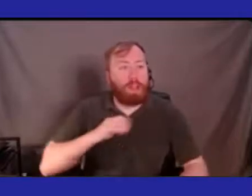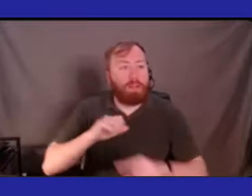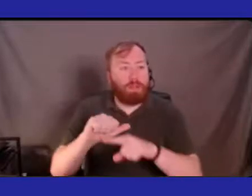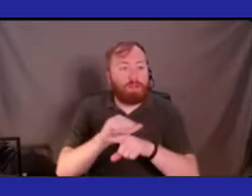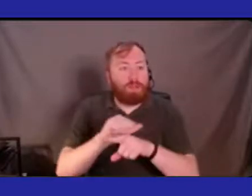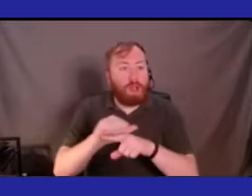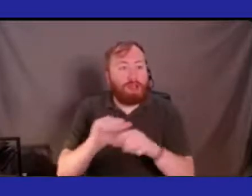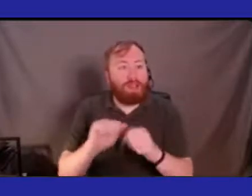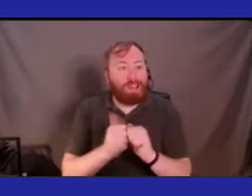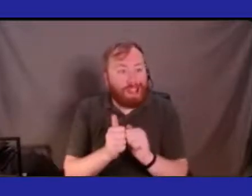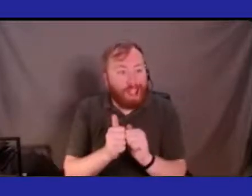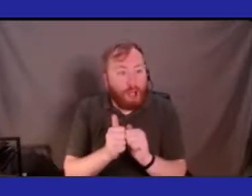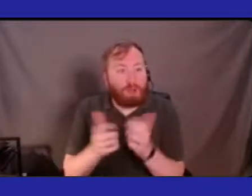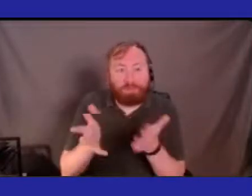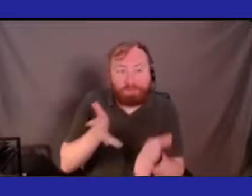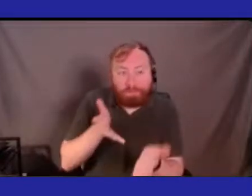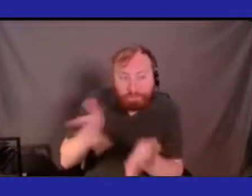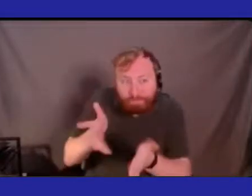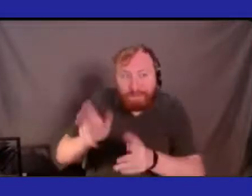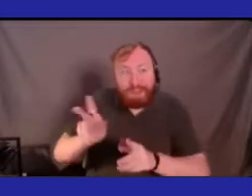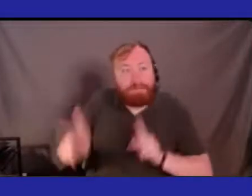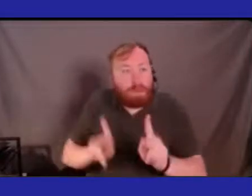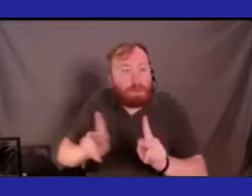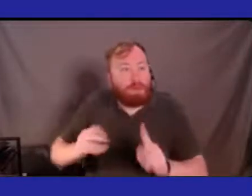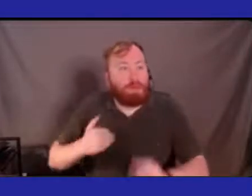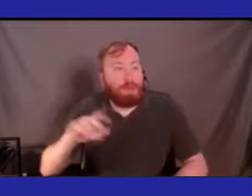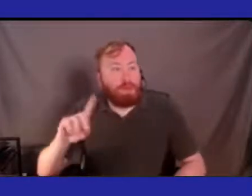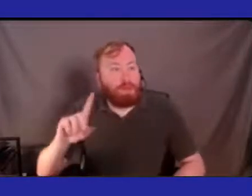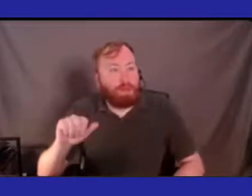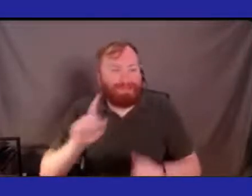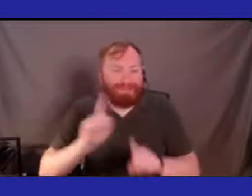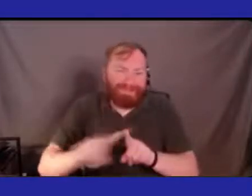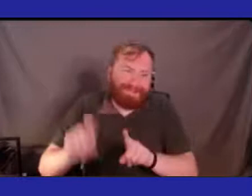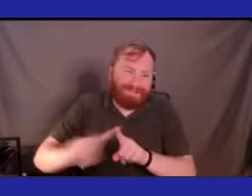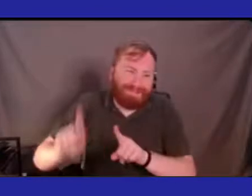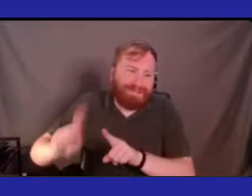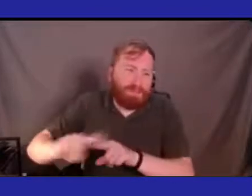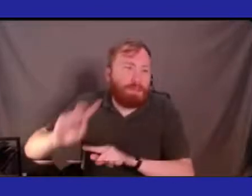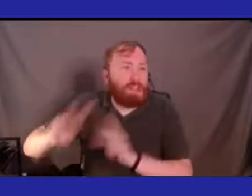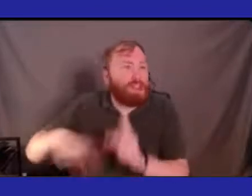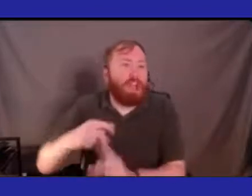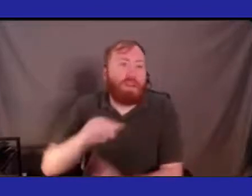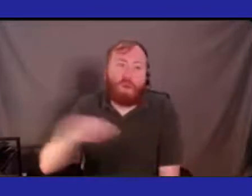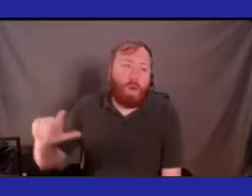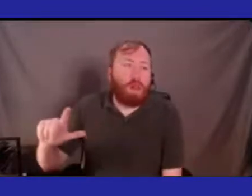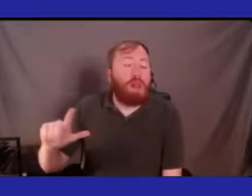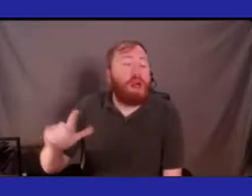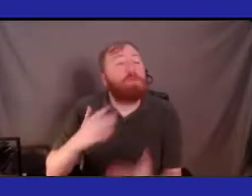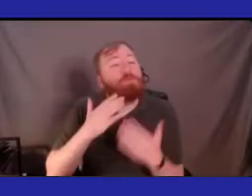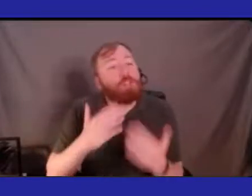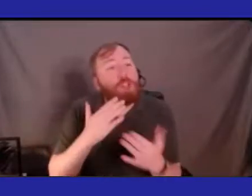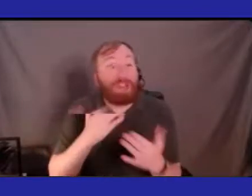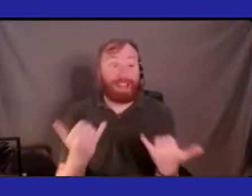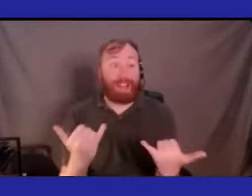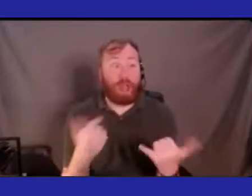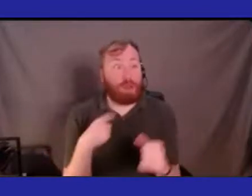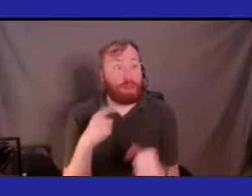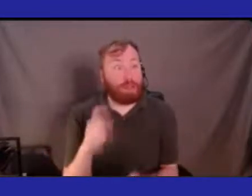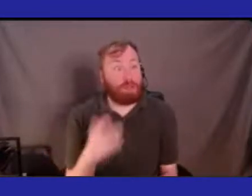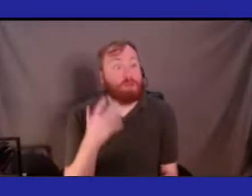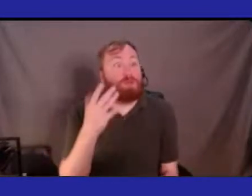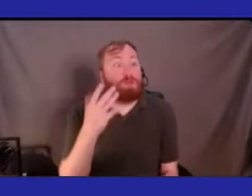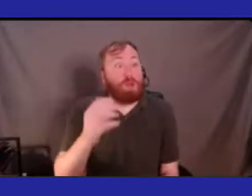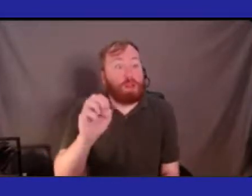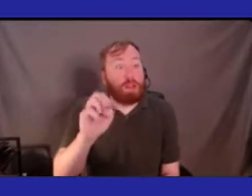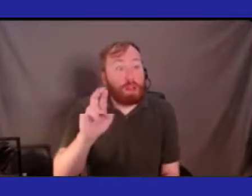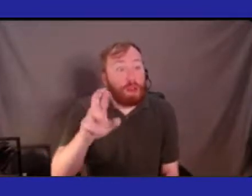on how to work with people with disabilities, all types. I appreciate now that at least when I have to go to the ER with take my